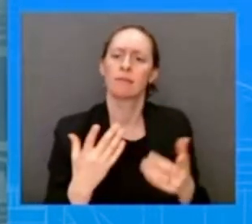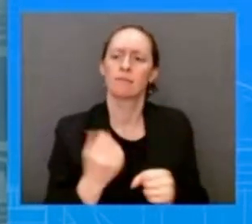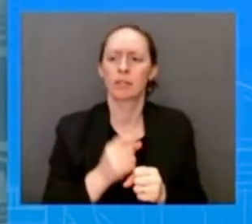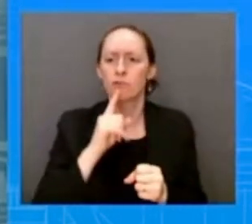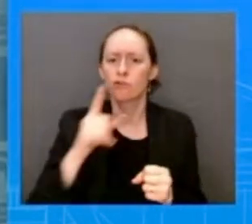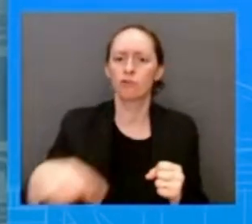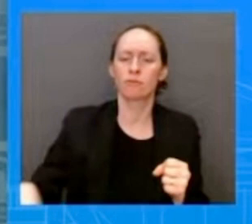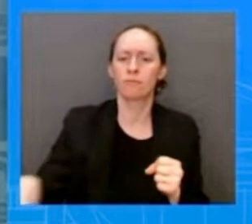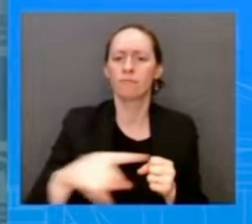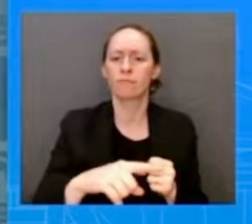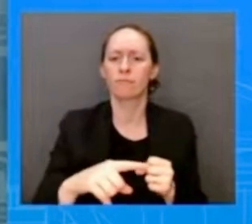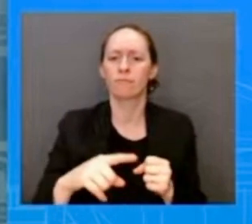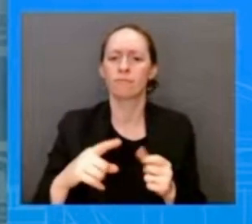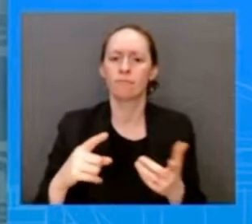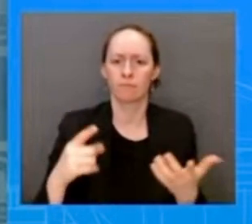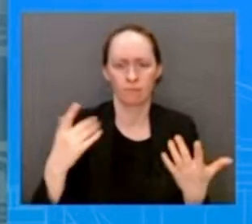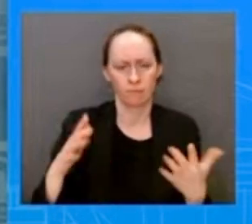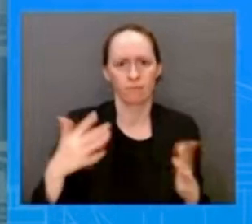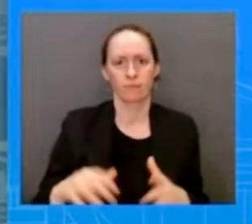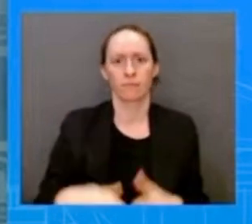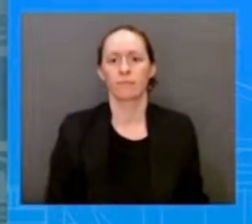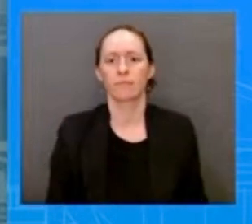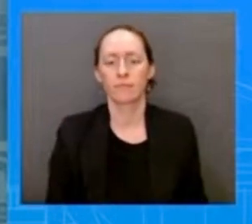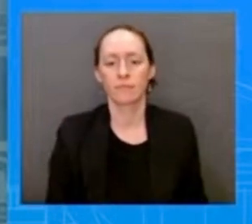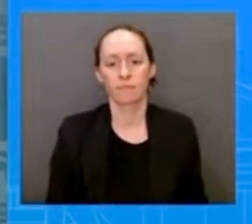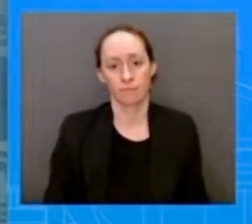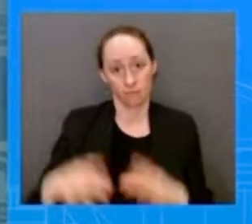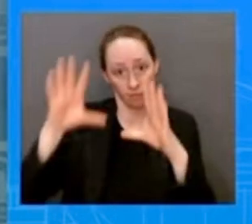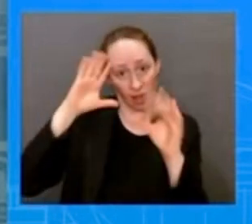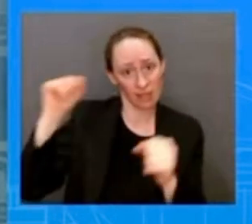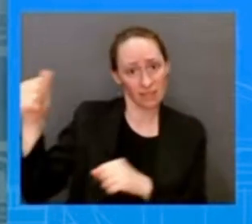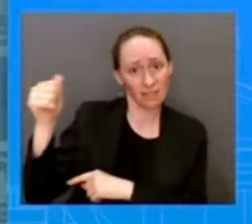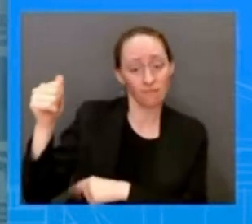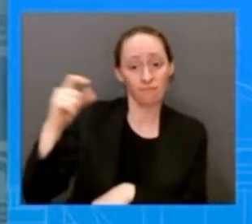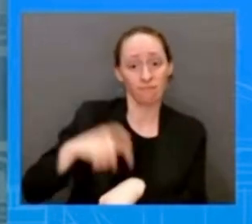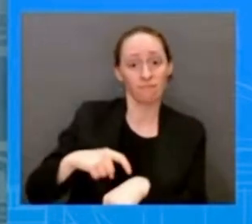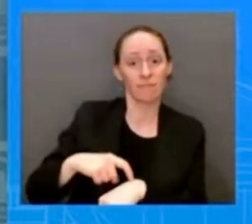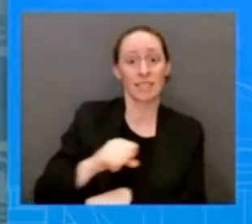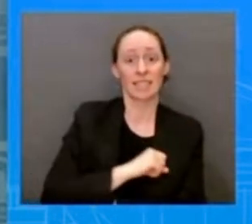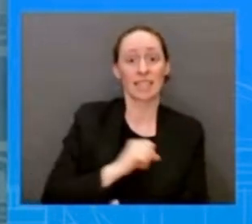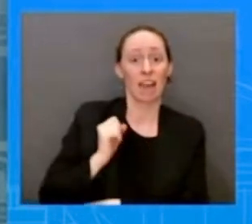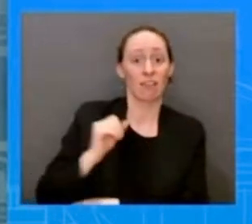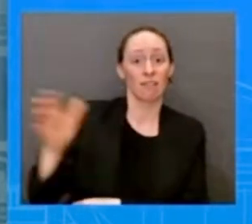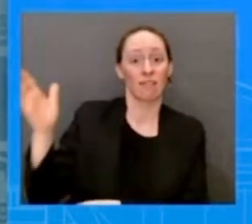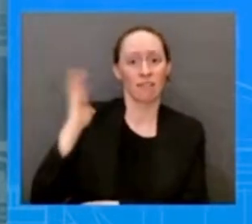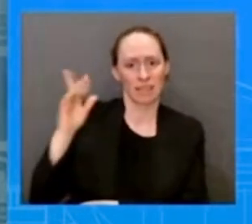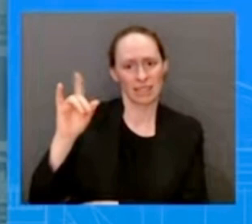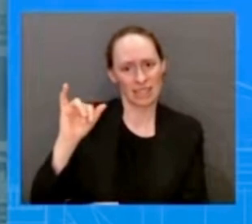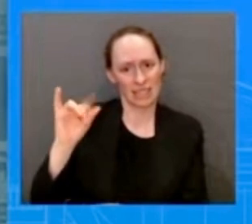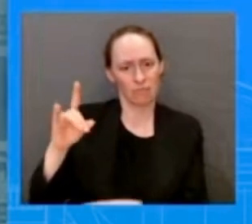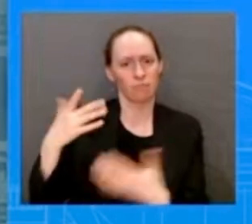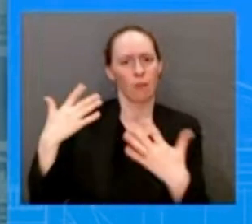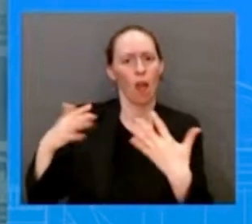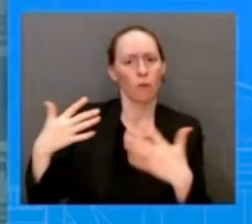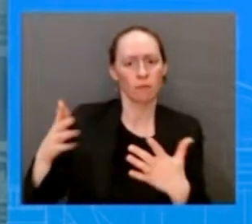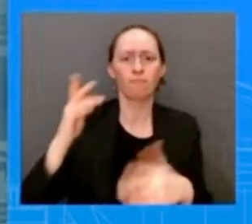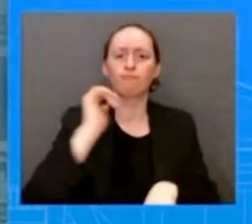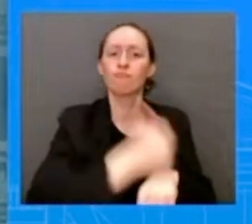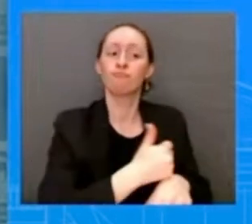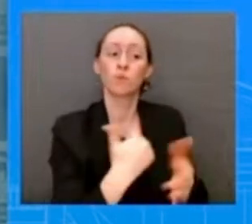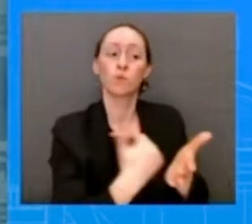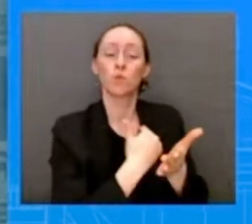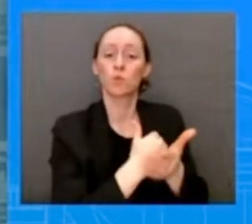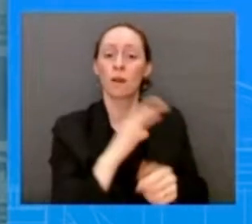the COPS program, right? That is another kind of apparatus that he put forward to make sure that communities felt